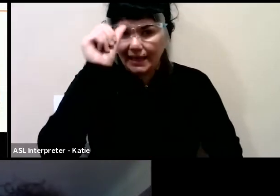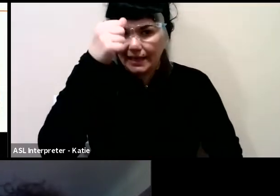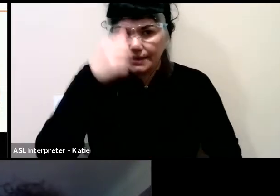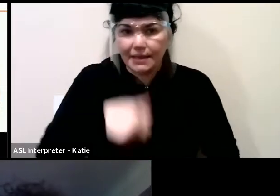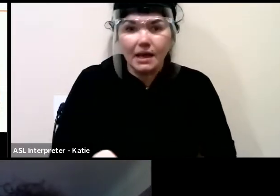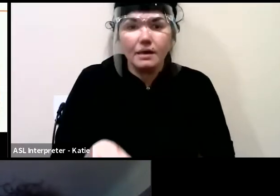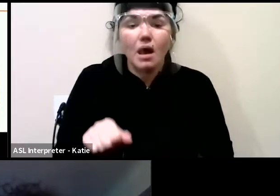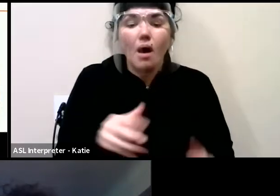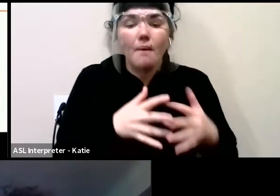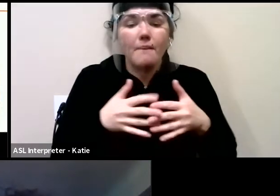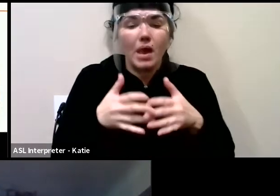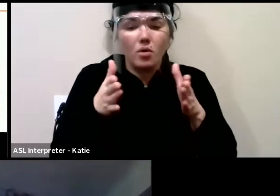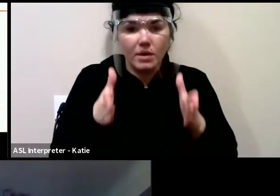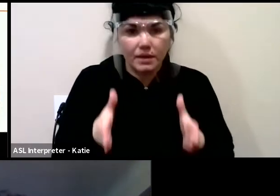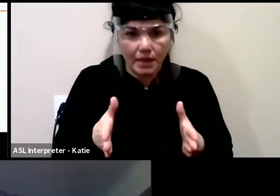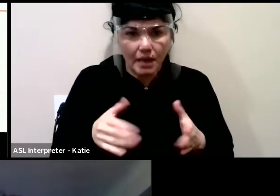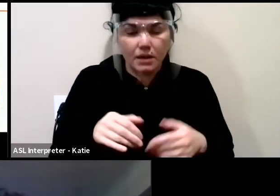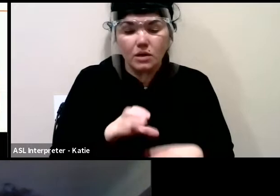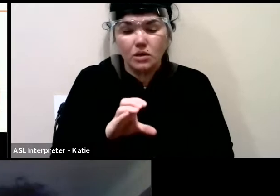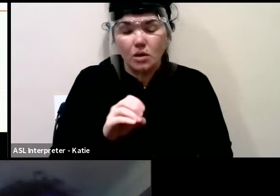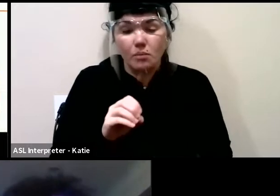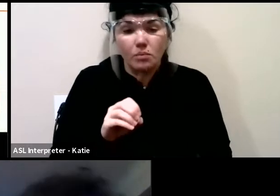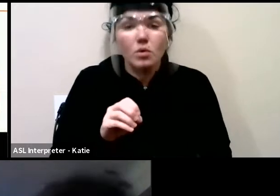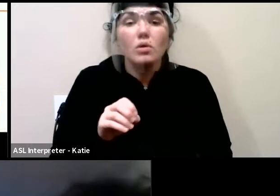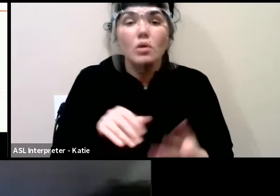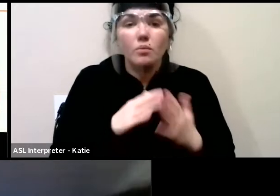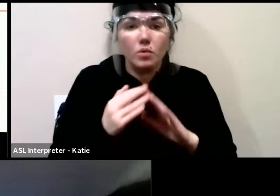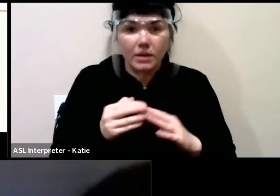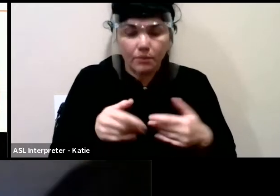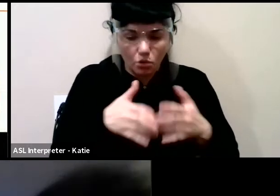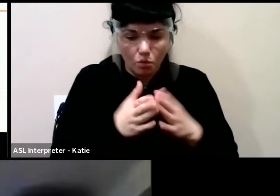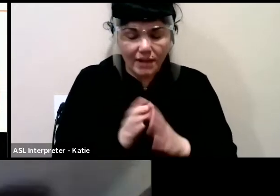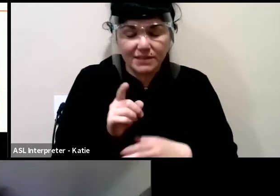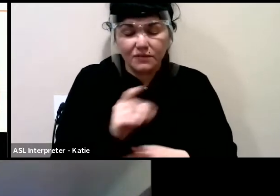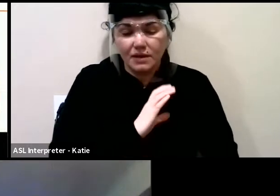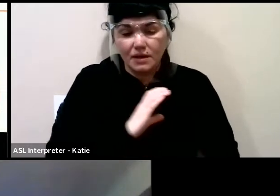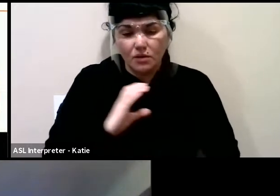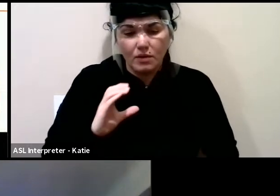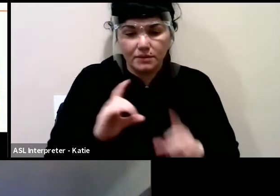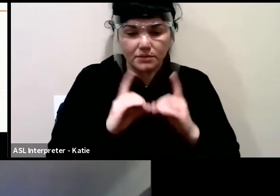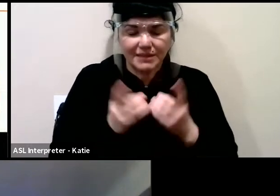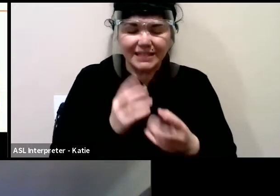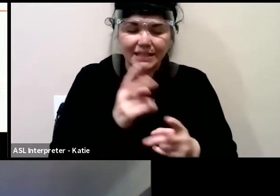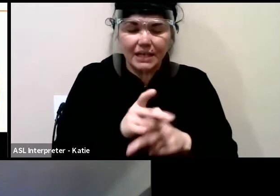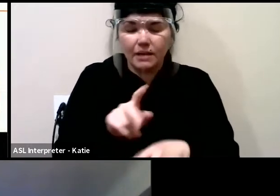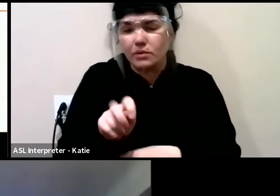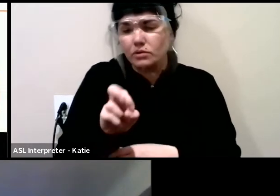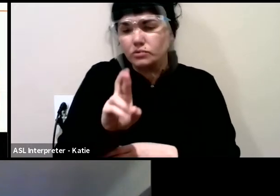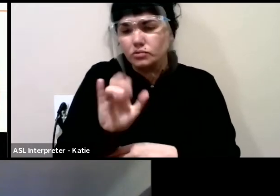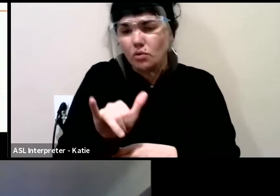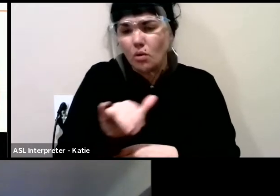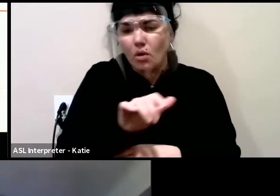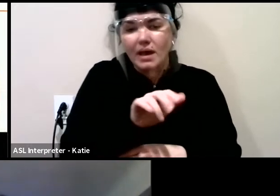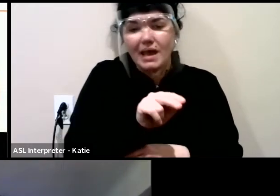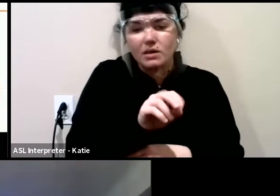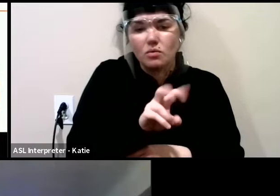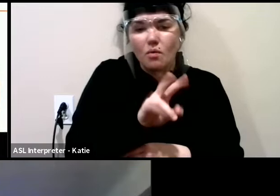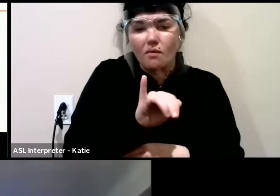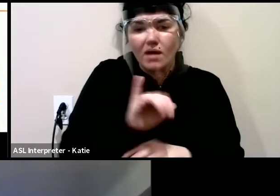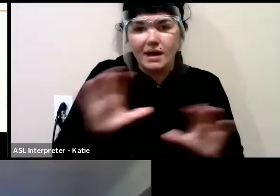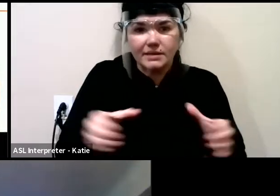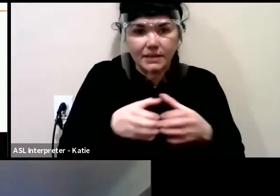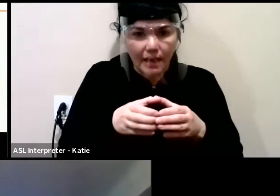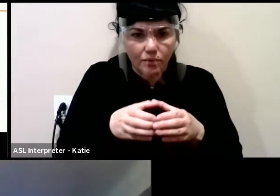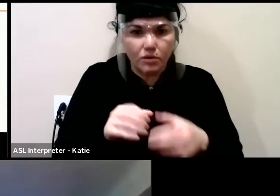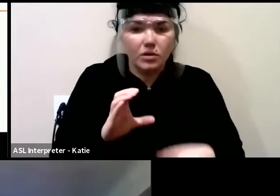and requesting you on the congressional district maps to please keep troy and novy together we are communities of interest lots of